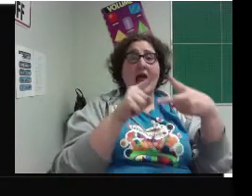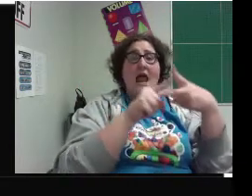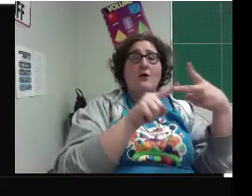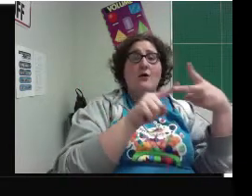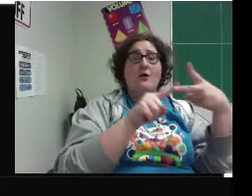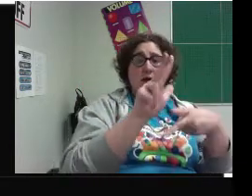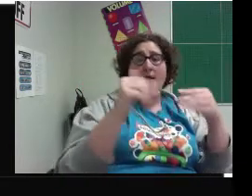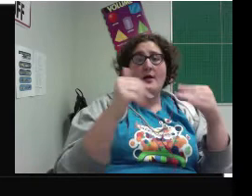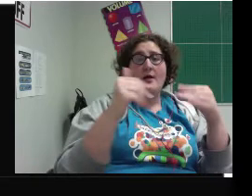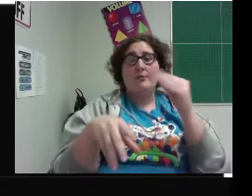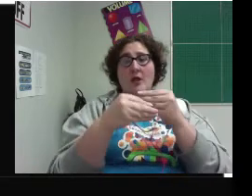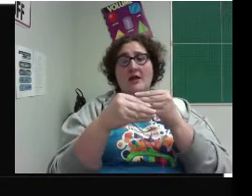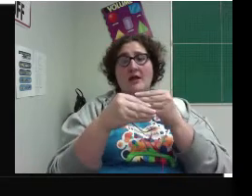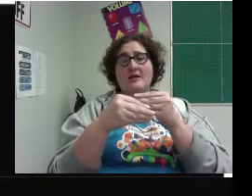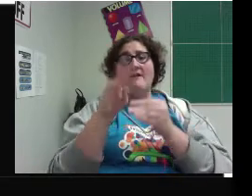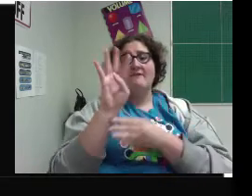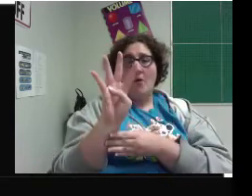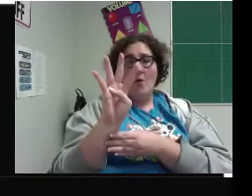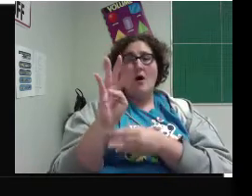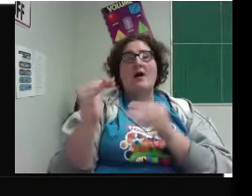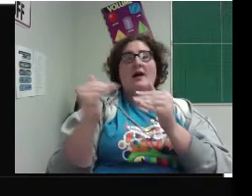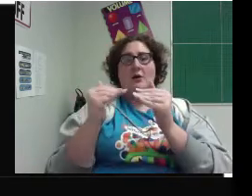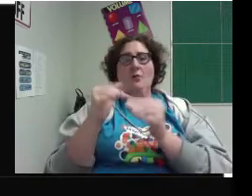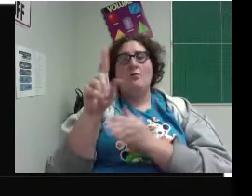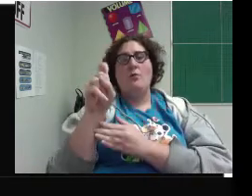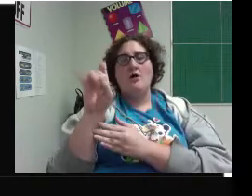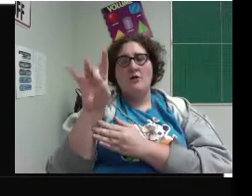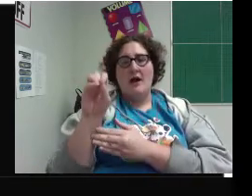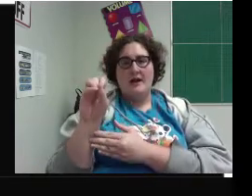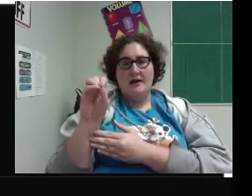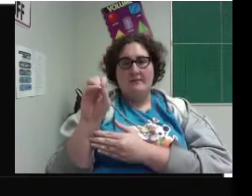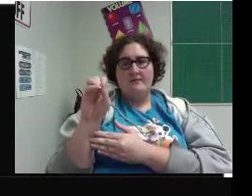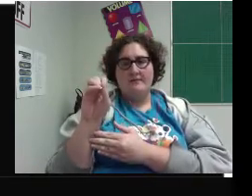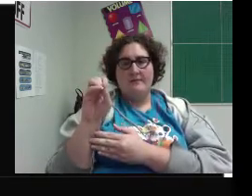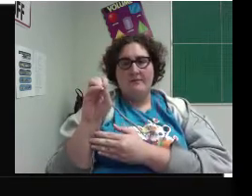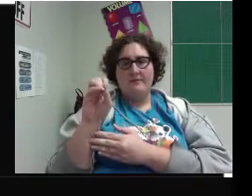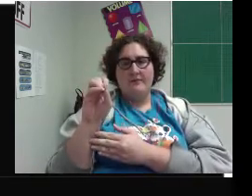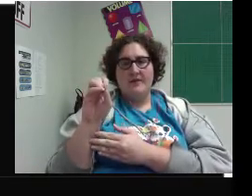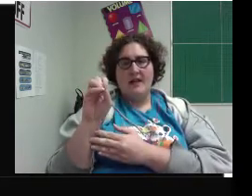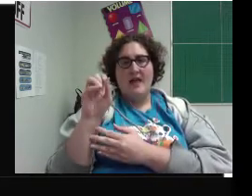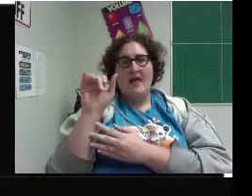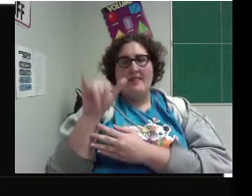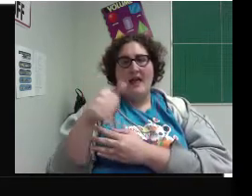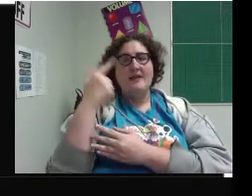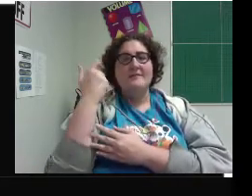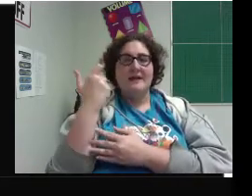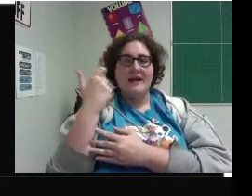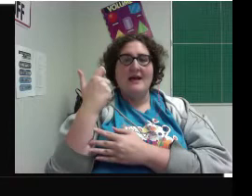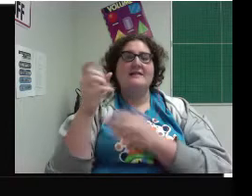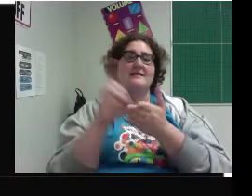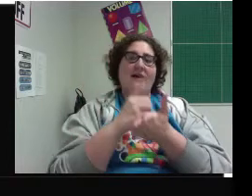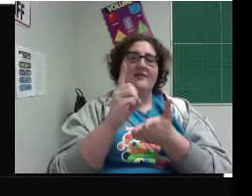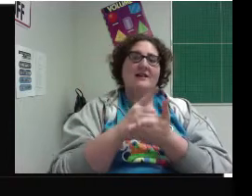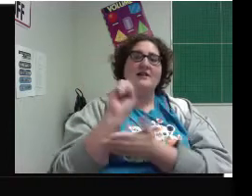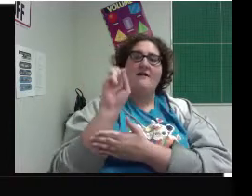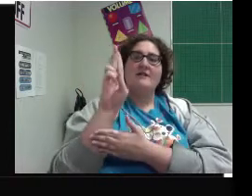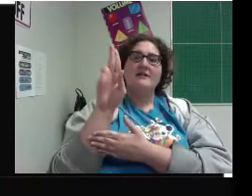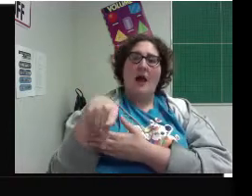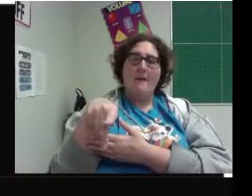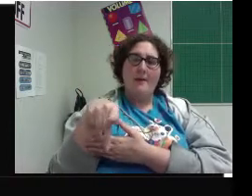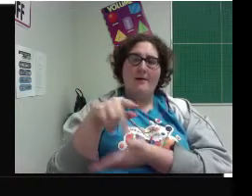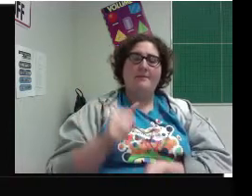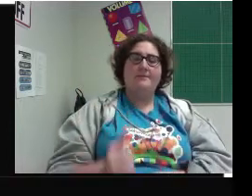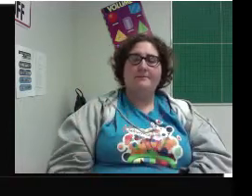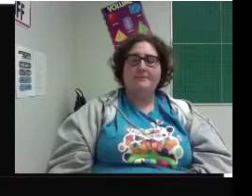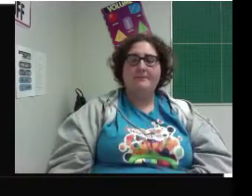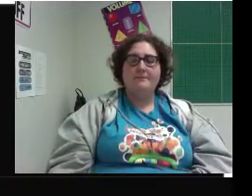3 plus angle 4 equals 180. And this is by the definition of supplementary.